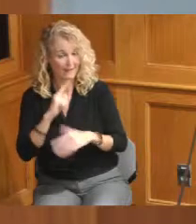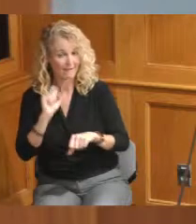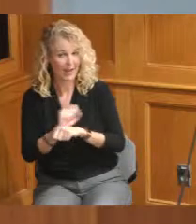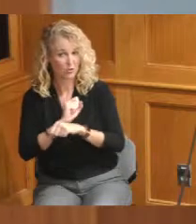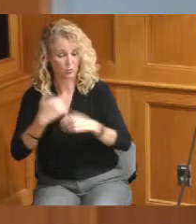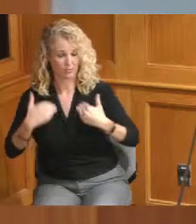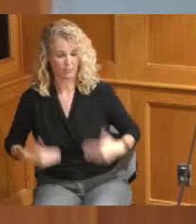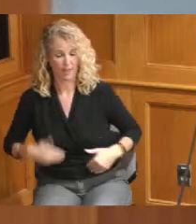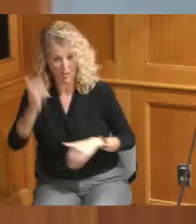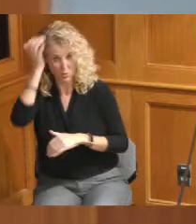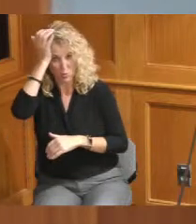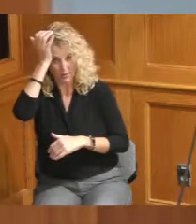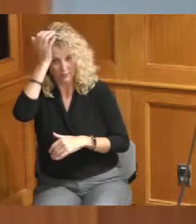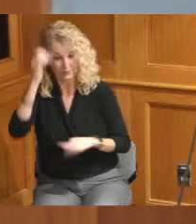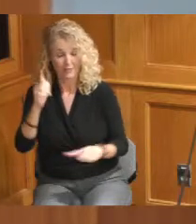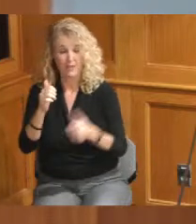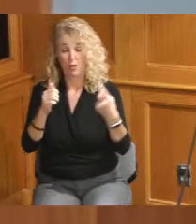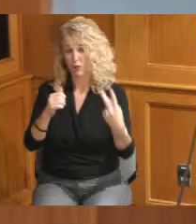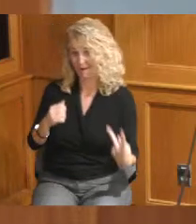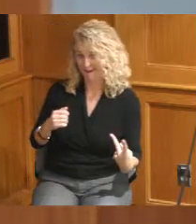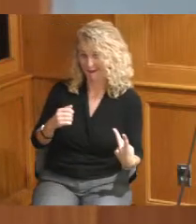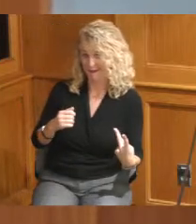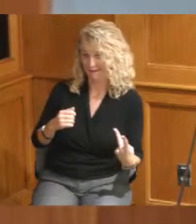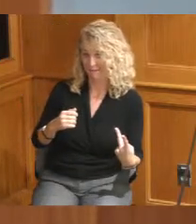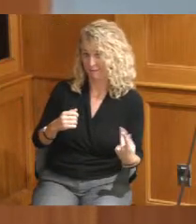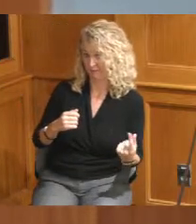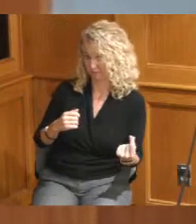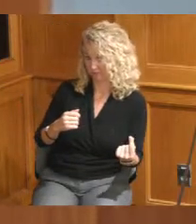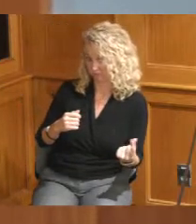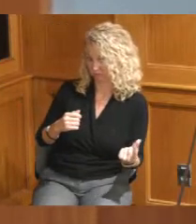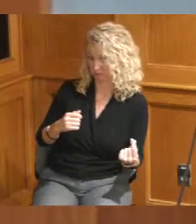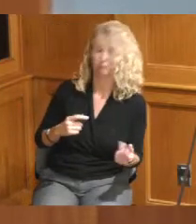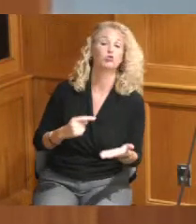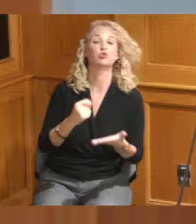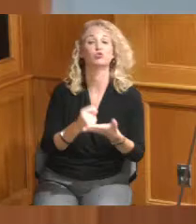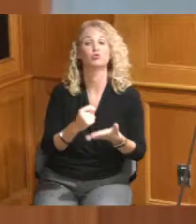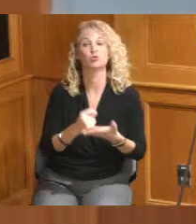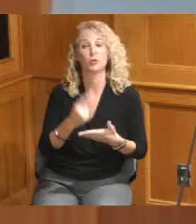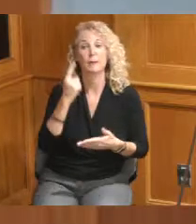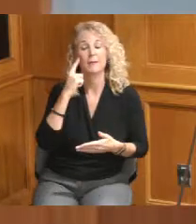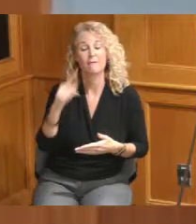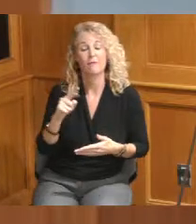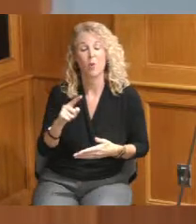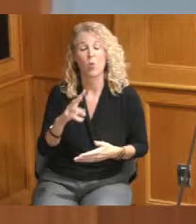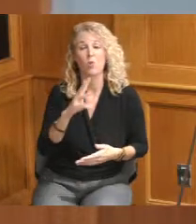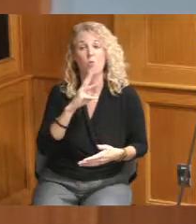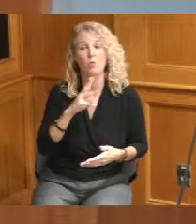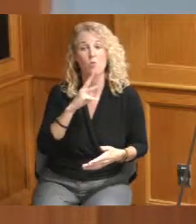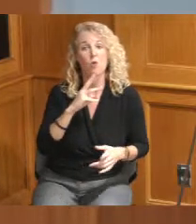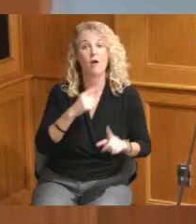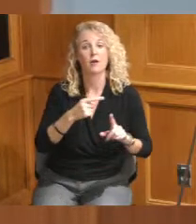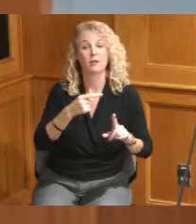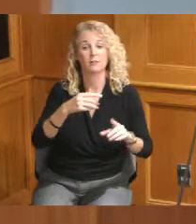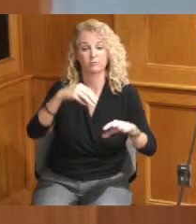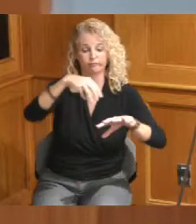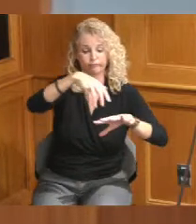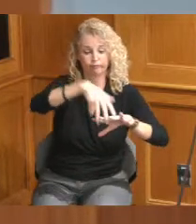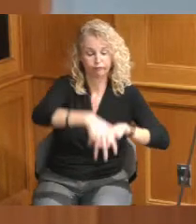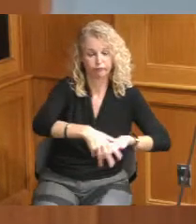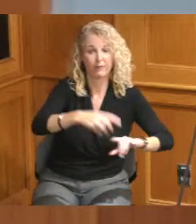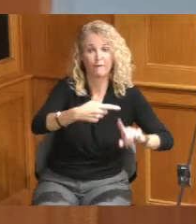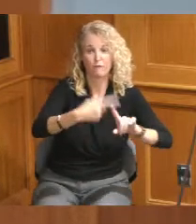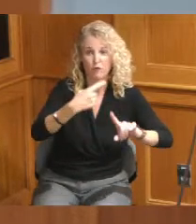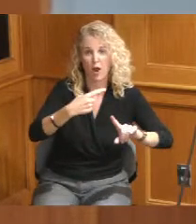other half of what sewer ratepayers are paying for is treatment of stormwater that gets into the sewer system.